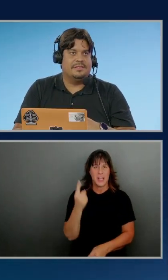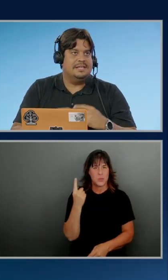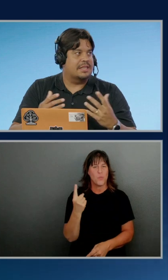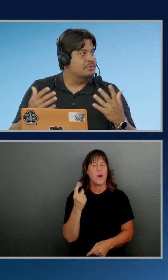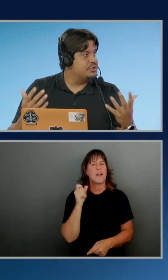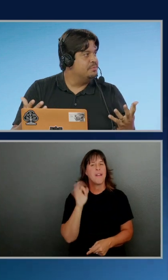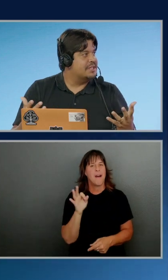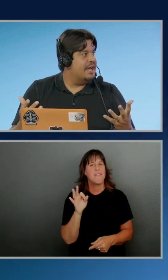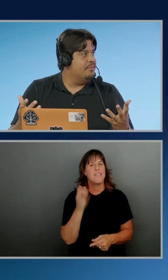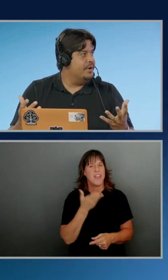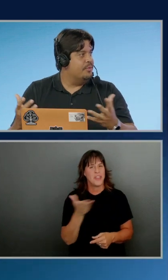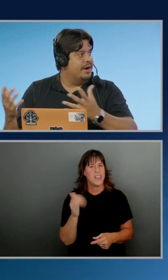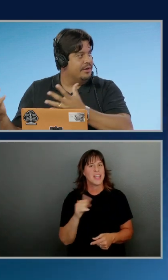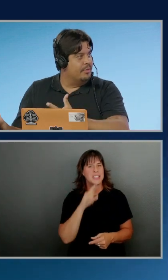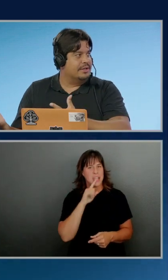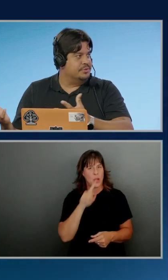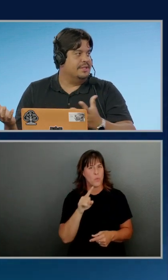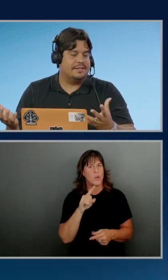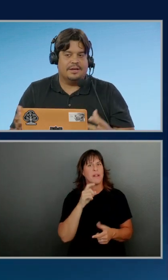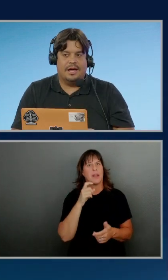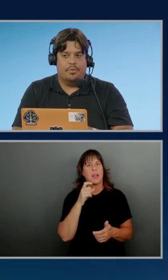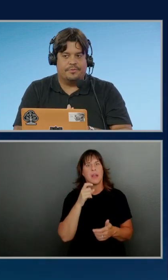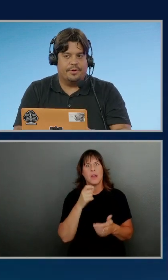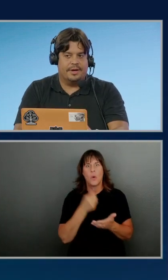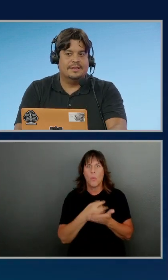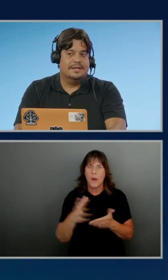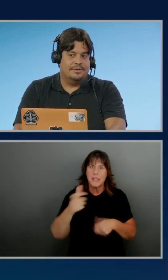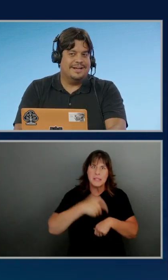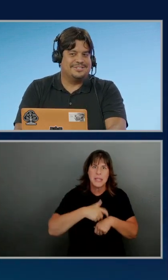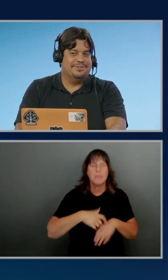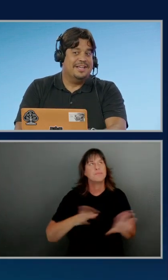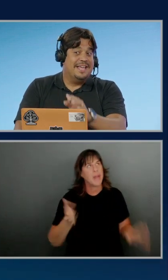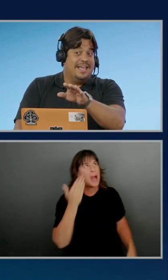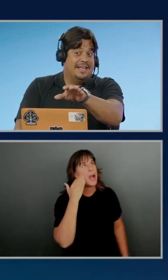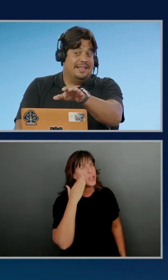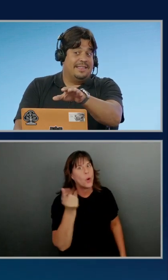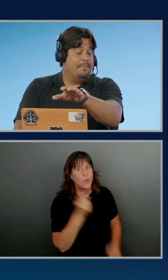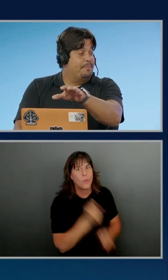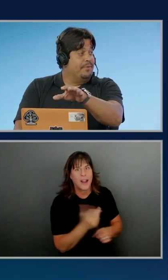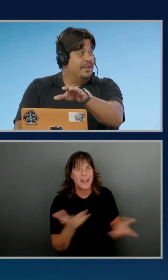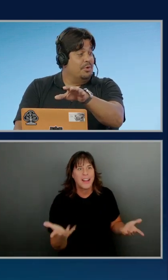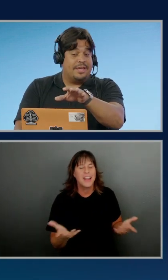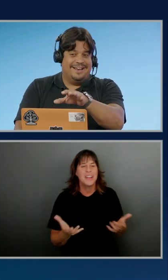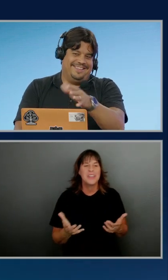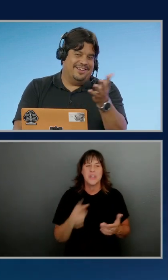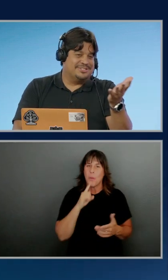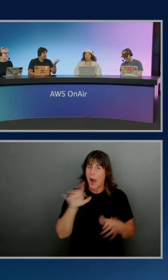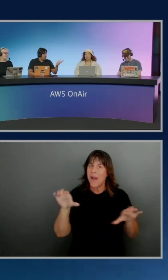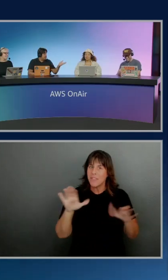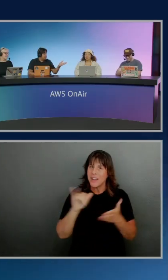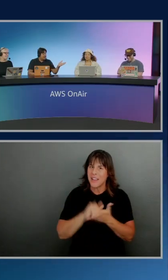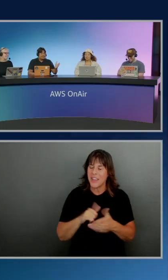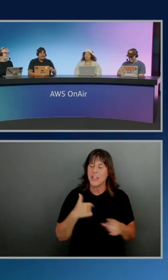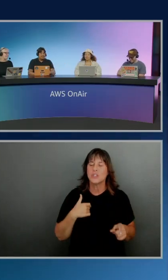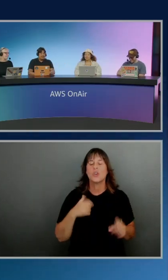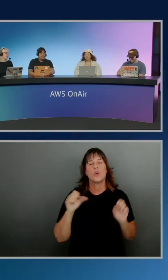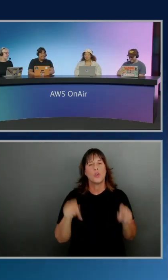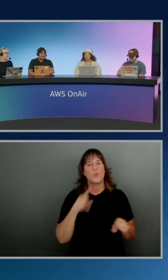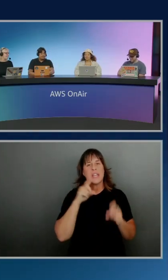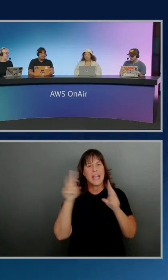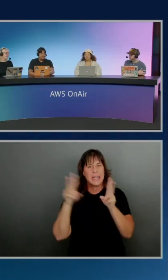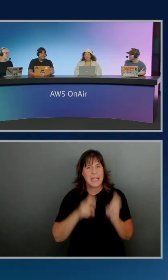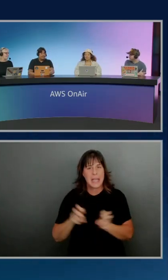the things that consume time when you are doing that. Tell me about it. Right. So I've done that. You can, so you can import and you